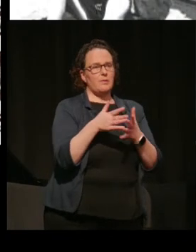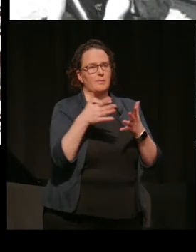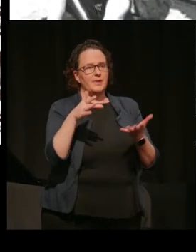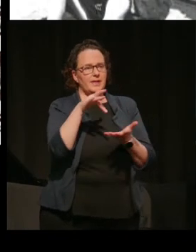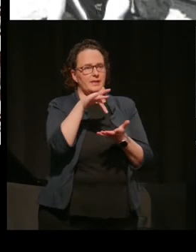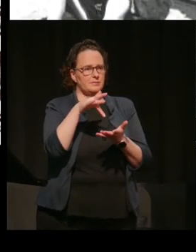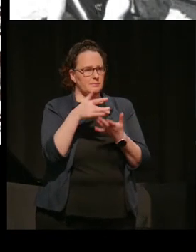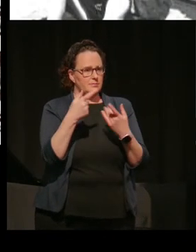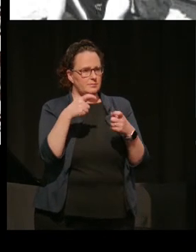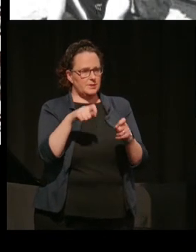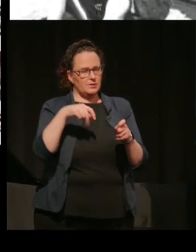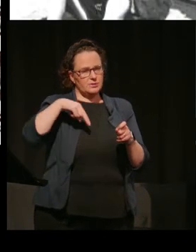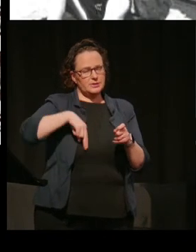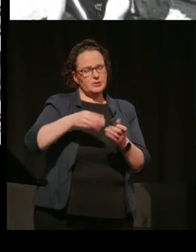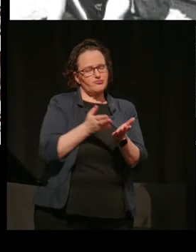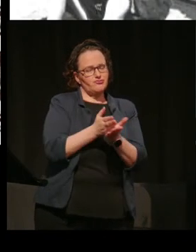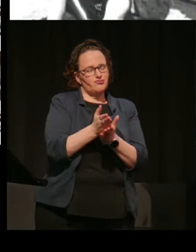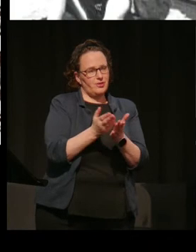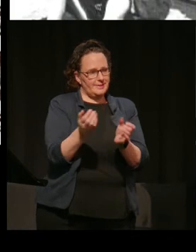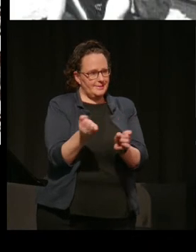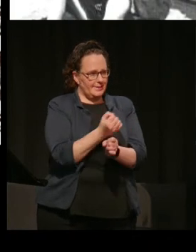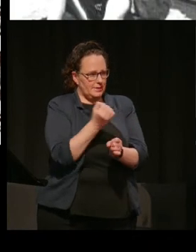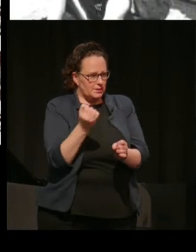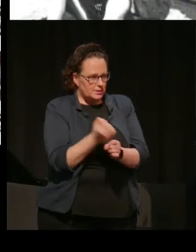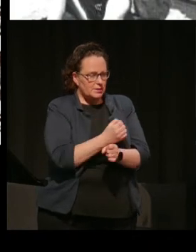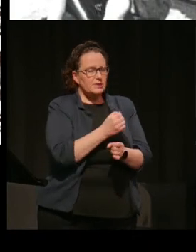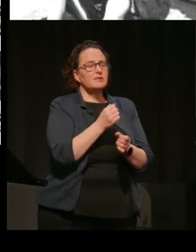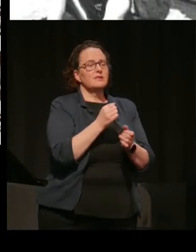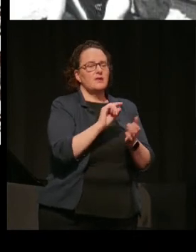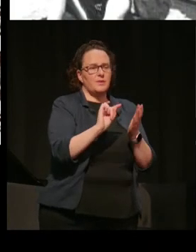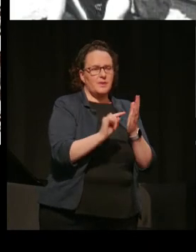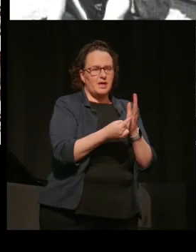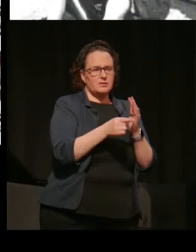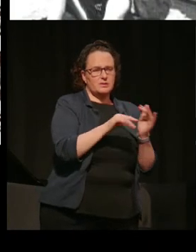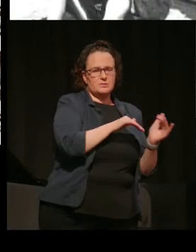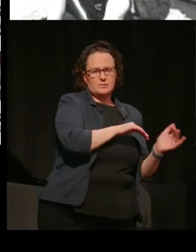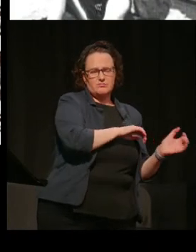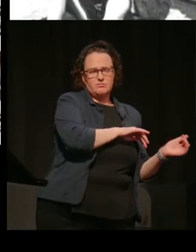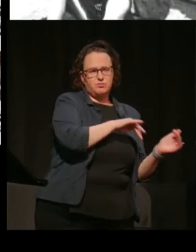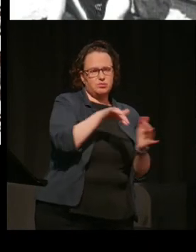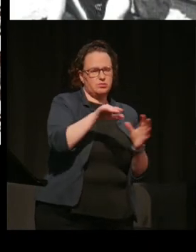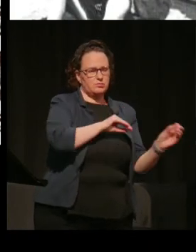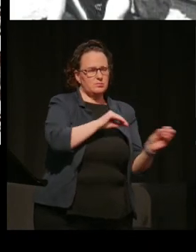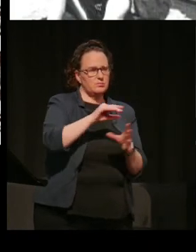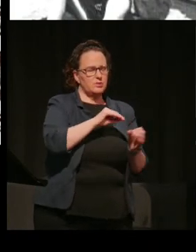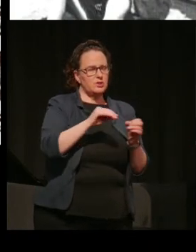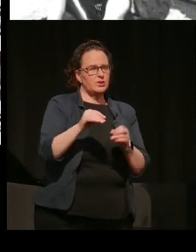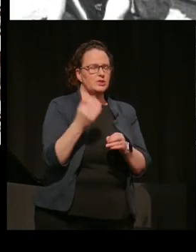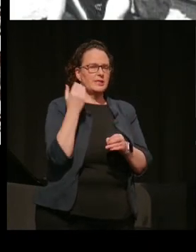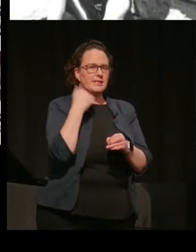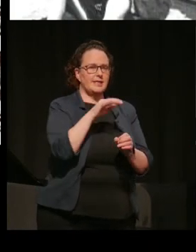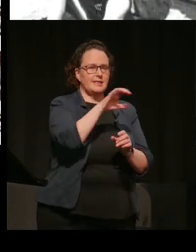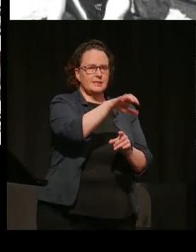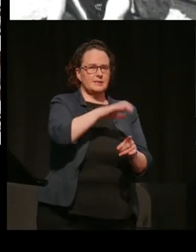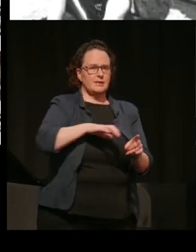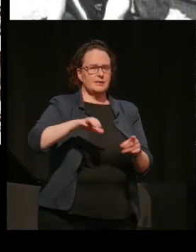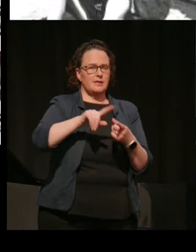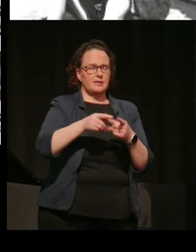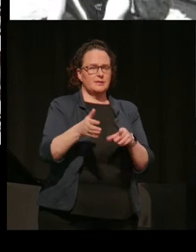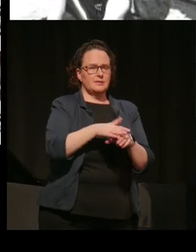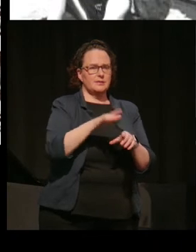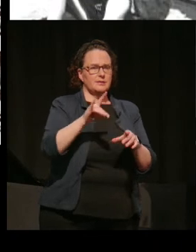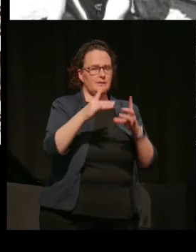railways. From there, thousands would be deported to killing sites or death camps. I invite